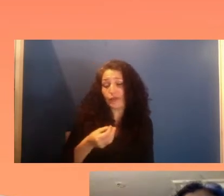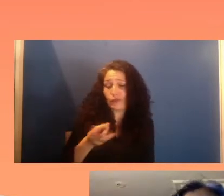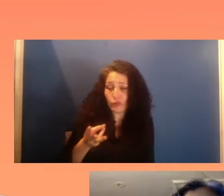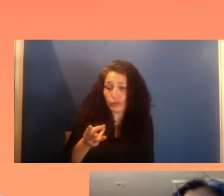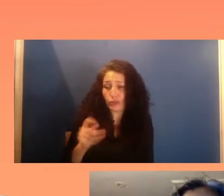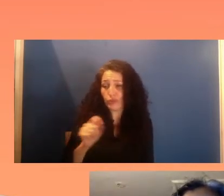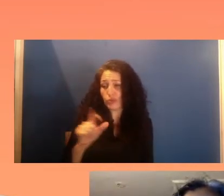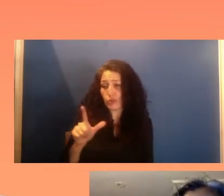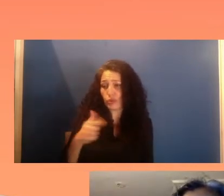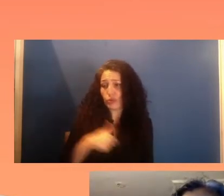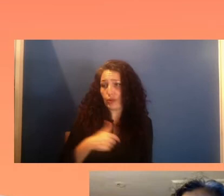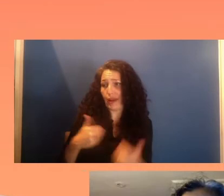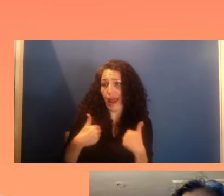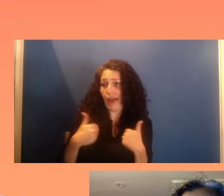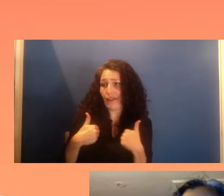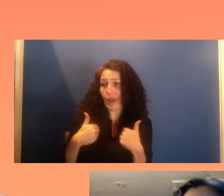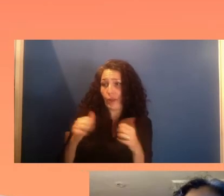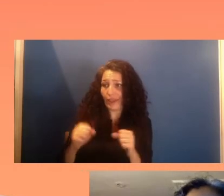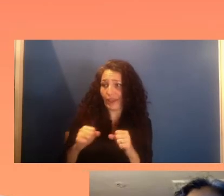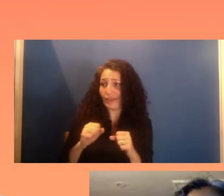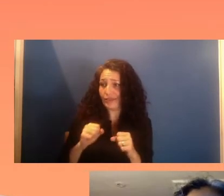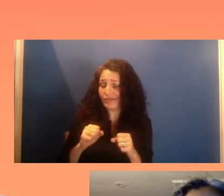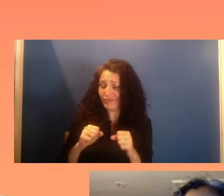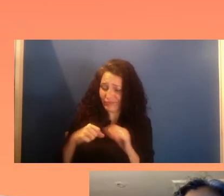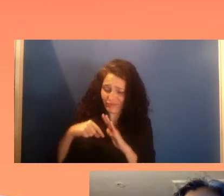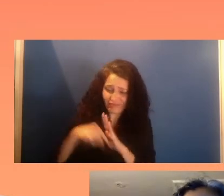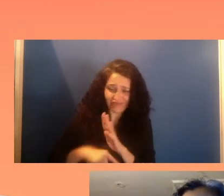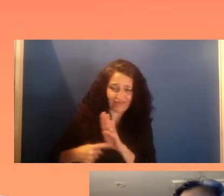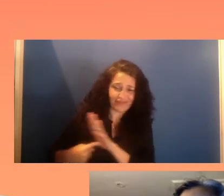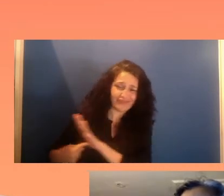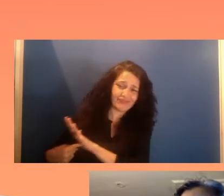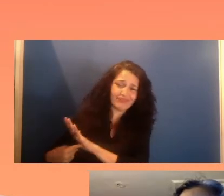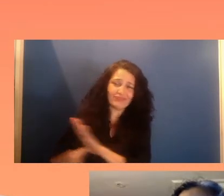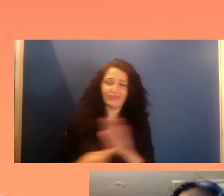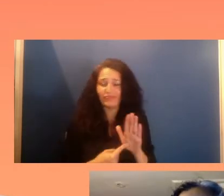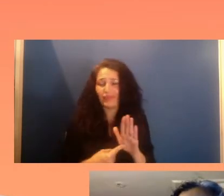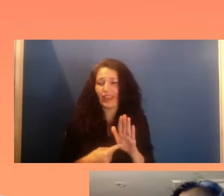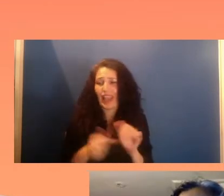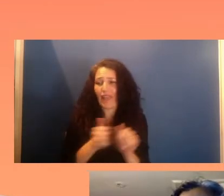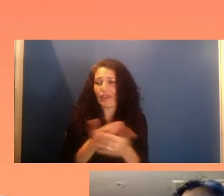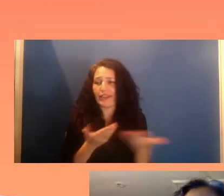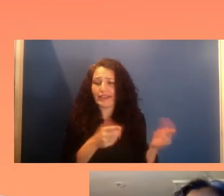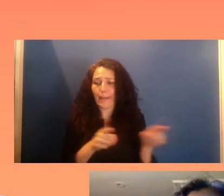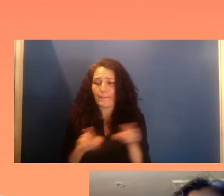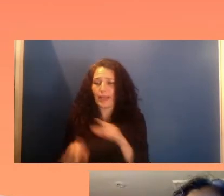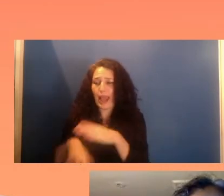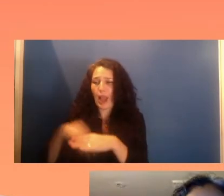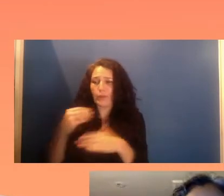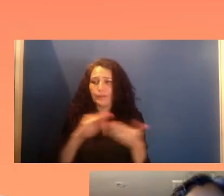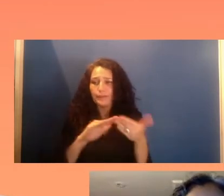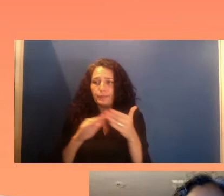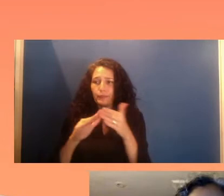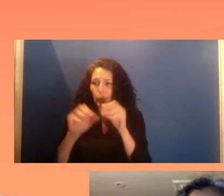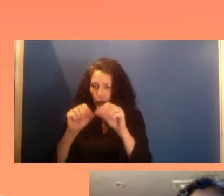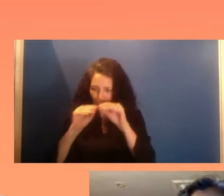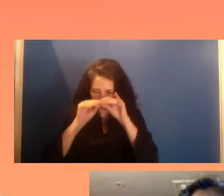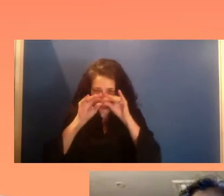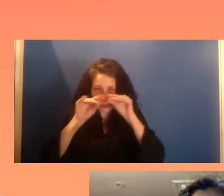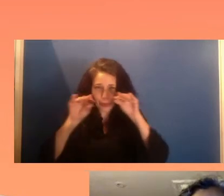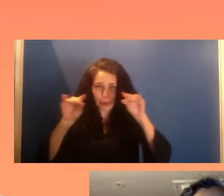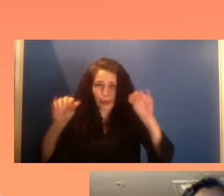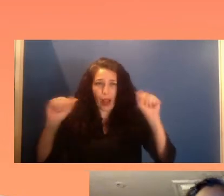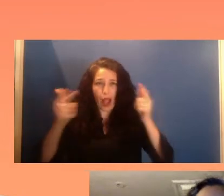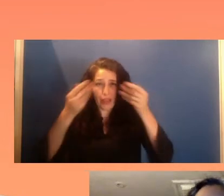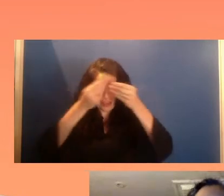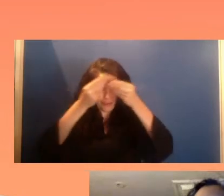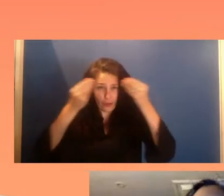light on our communities. It's one of the ways to disseminate information that we have, and